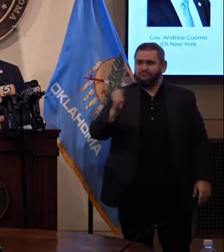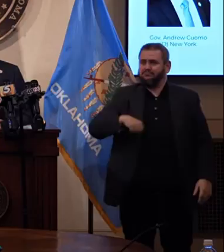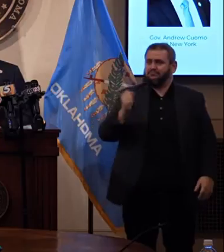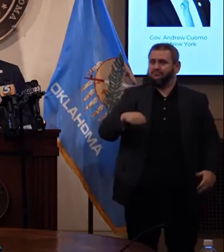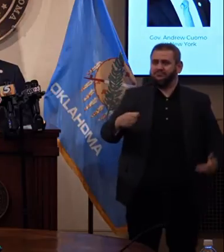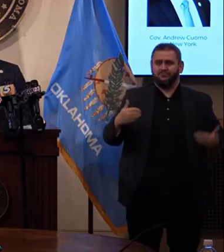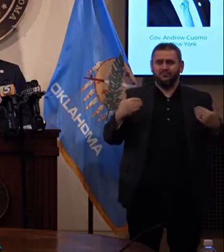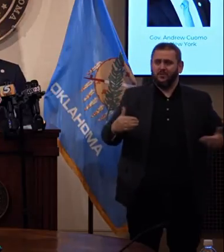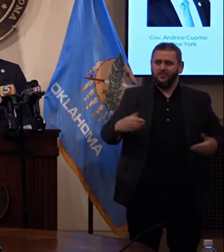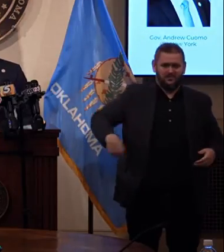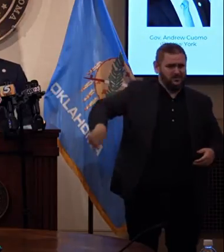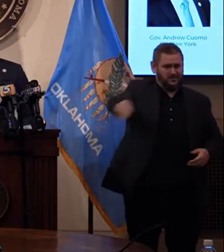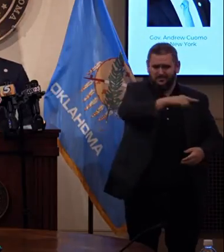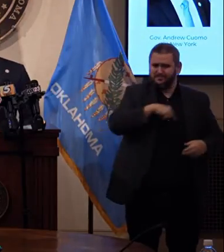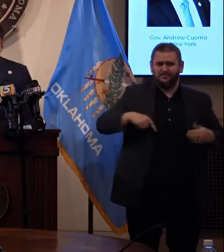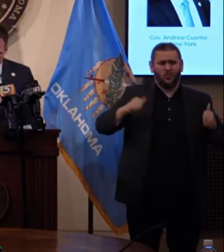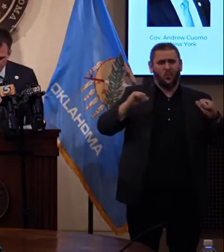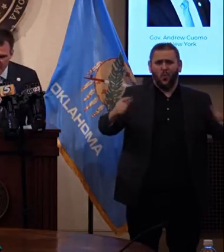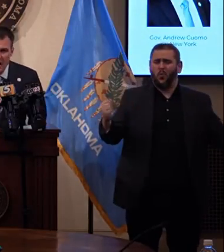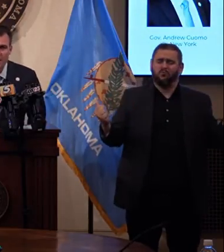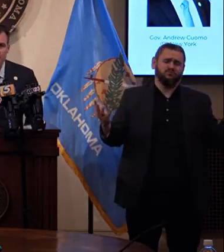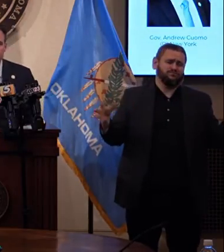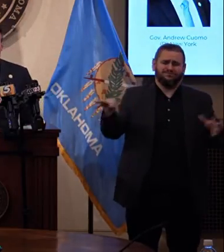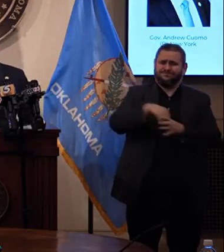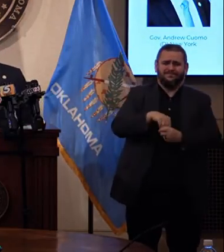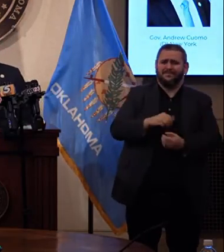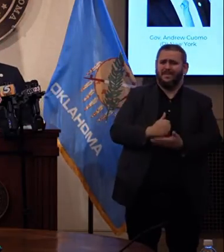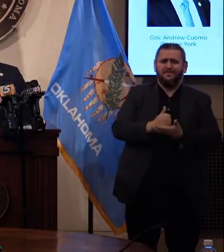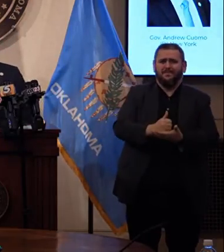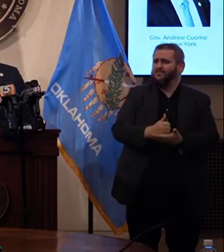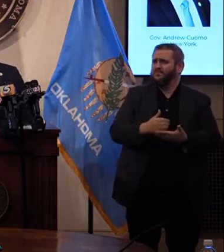get involved. At the same time,